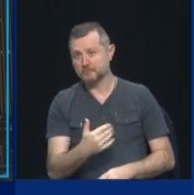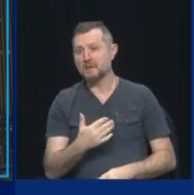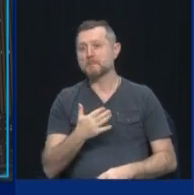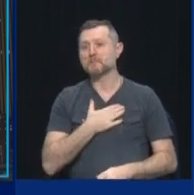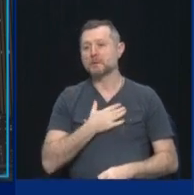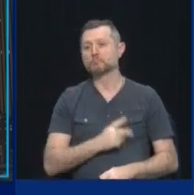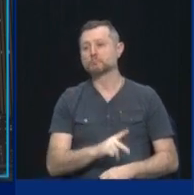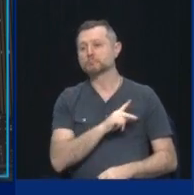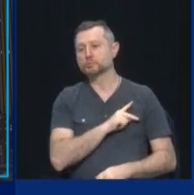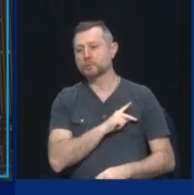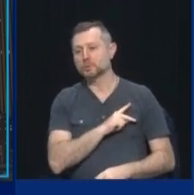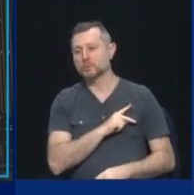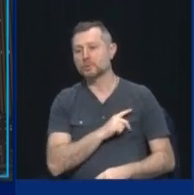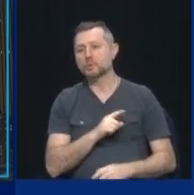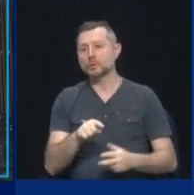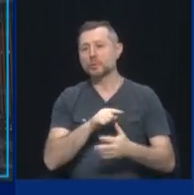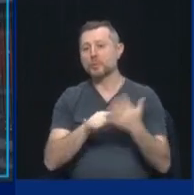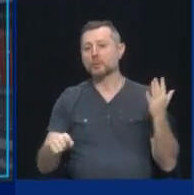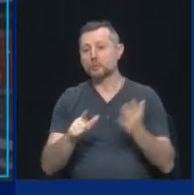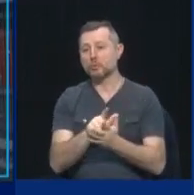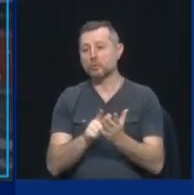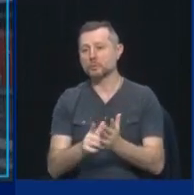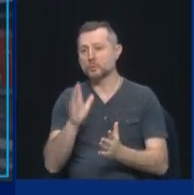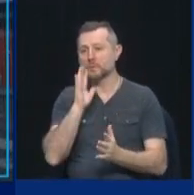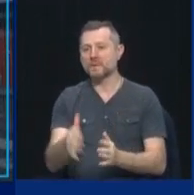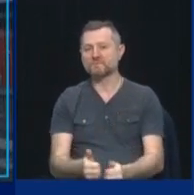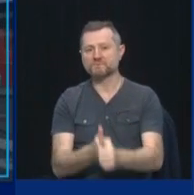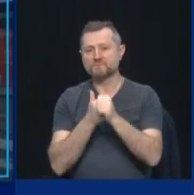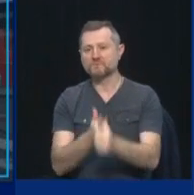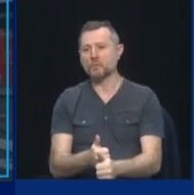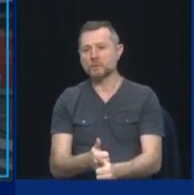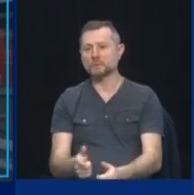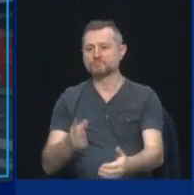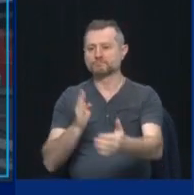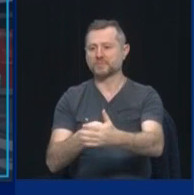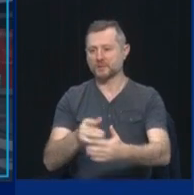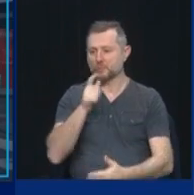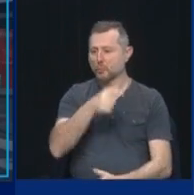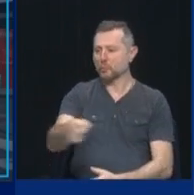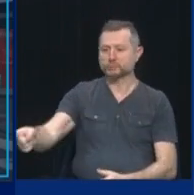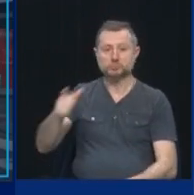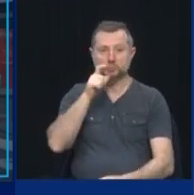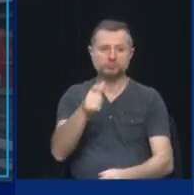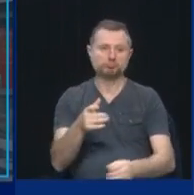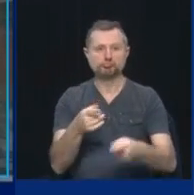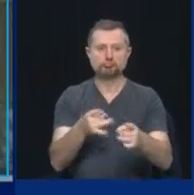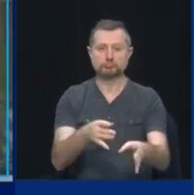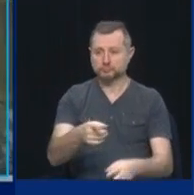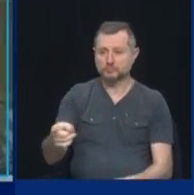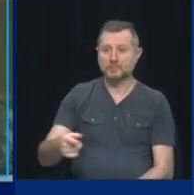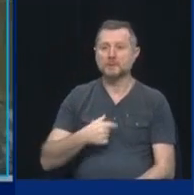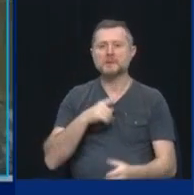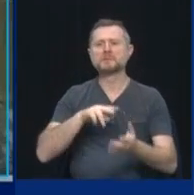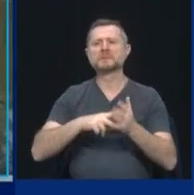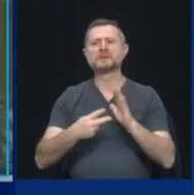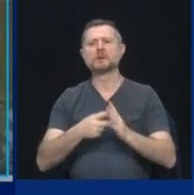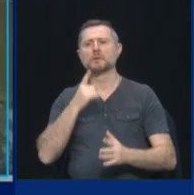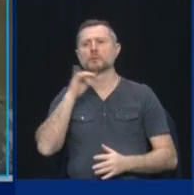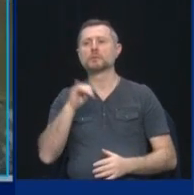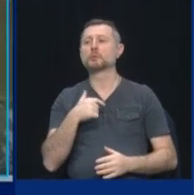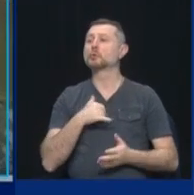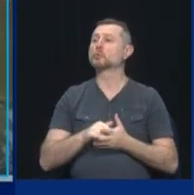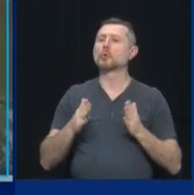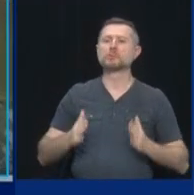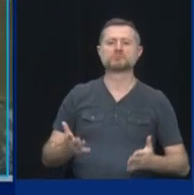will be fully enforced. What does it mean to be a real New Yorker? It means when life knocks you down, you get up and you get up